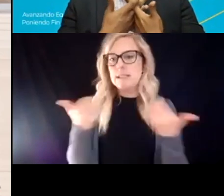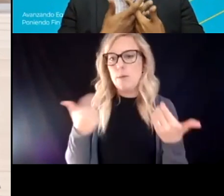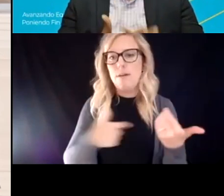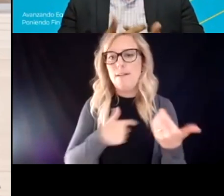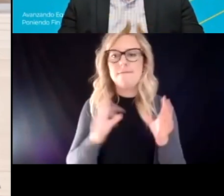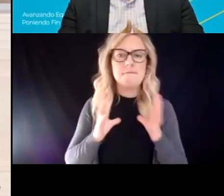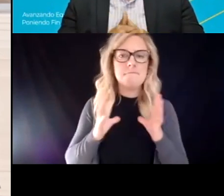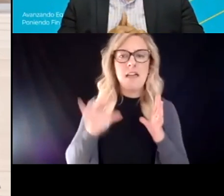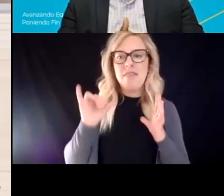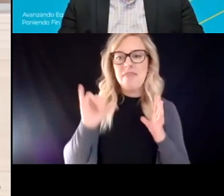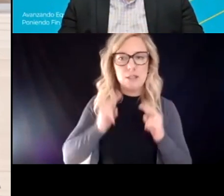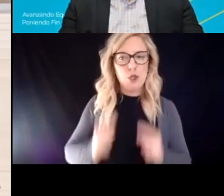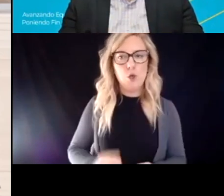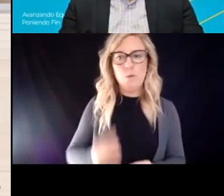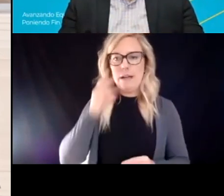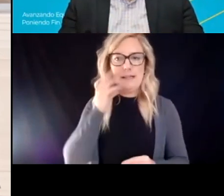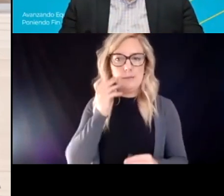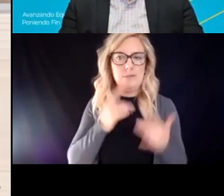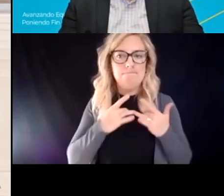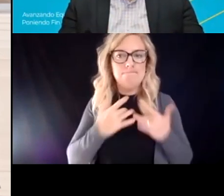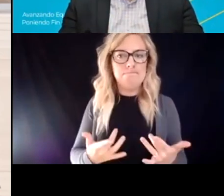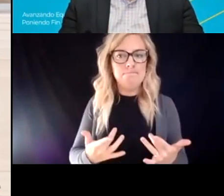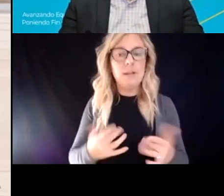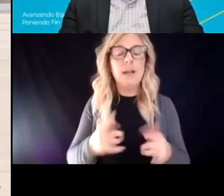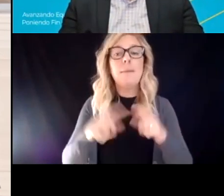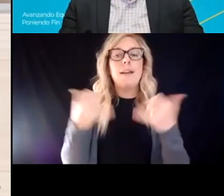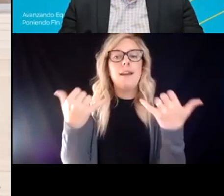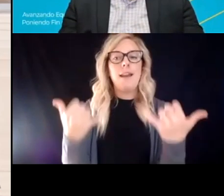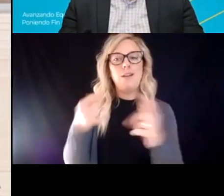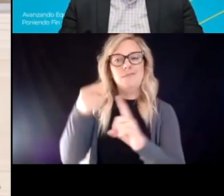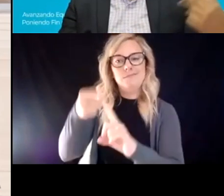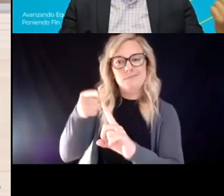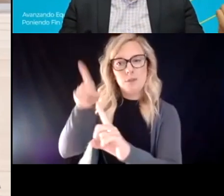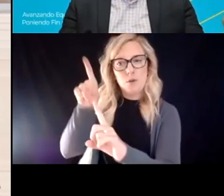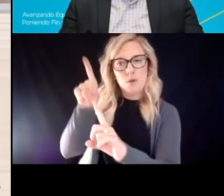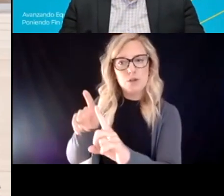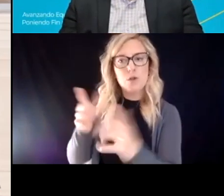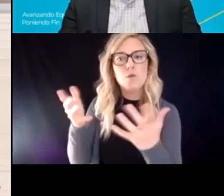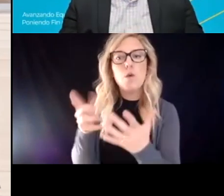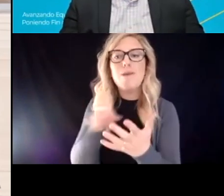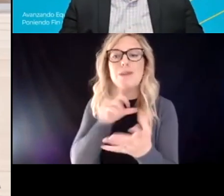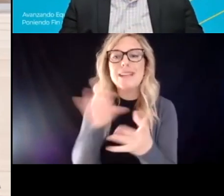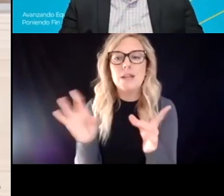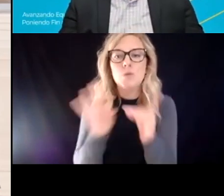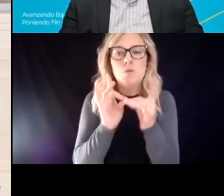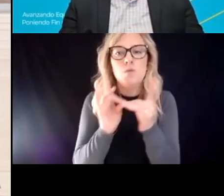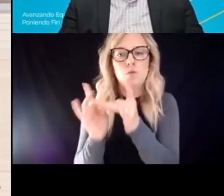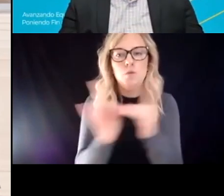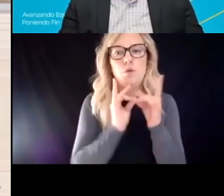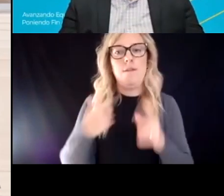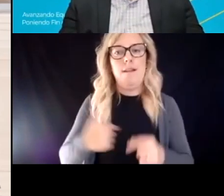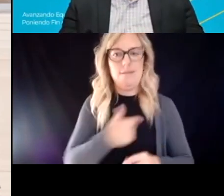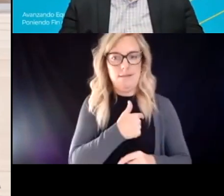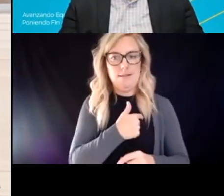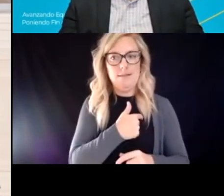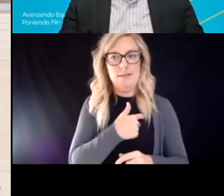That's our human experience. However, the question becomes, what are the things that unite us? And this has been an